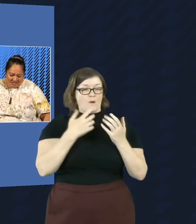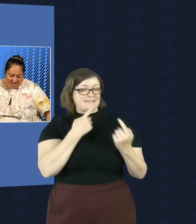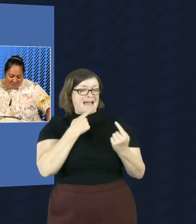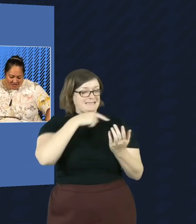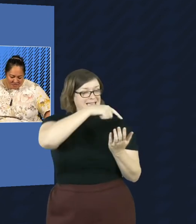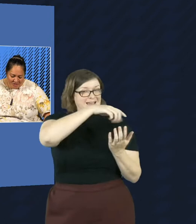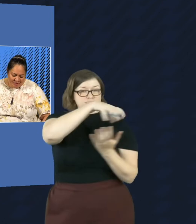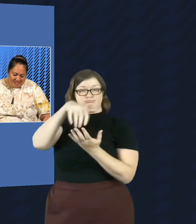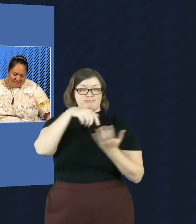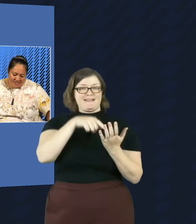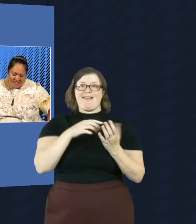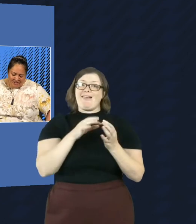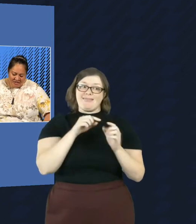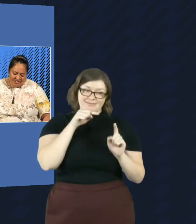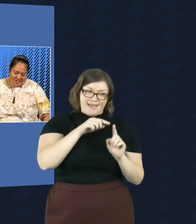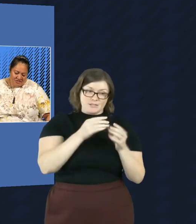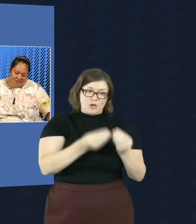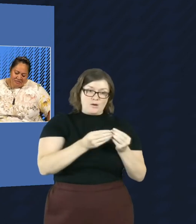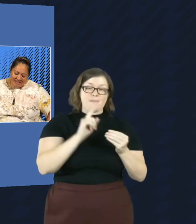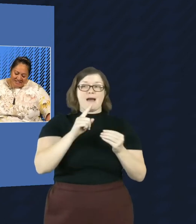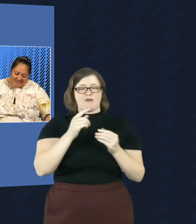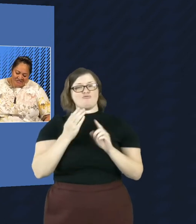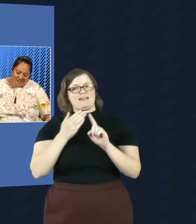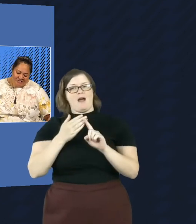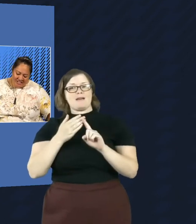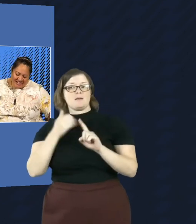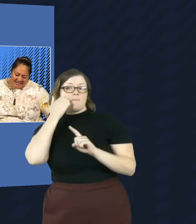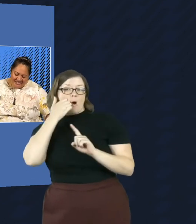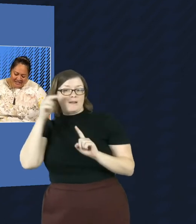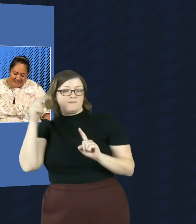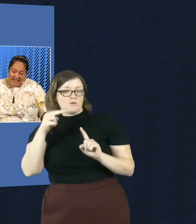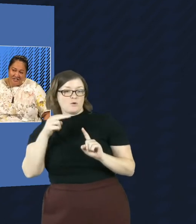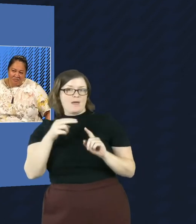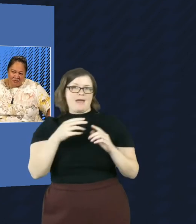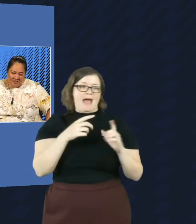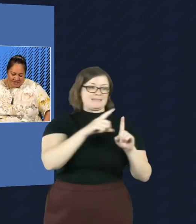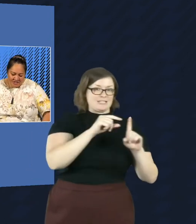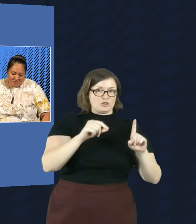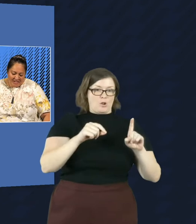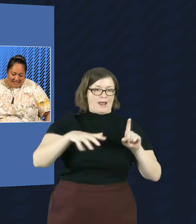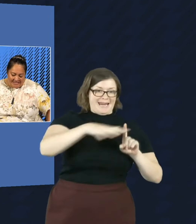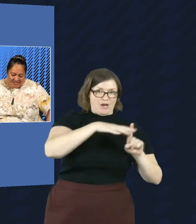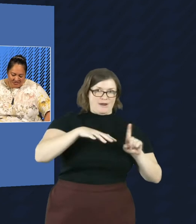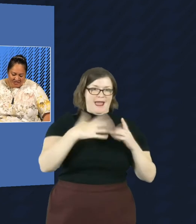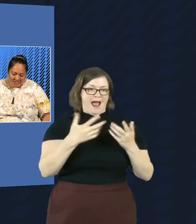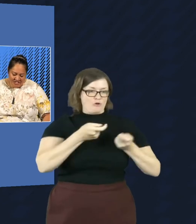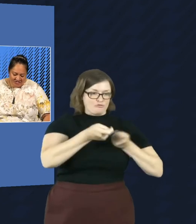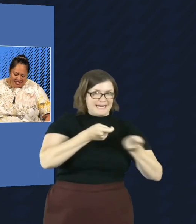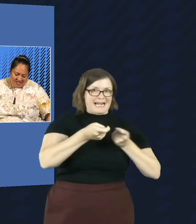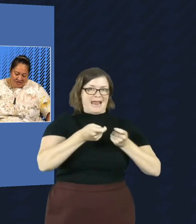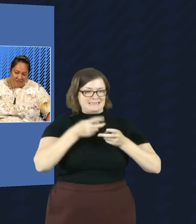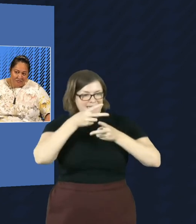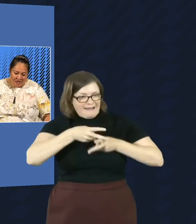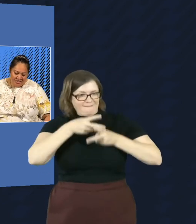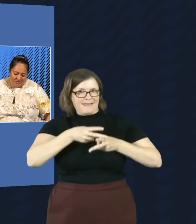from a te ao Māori perspective, the way the digital domain is governed and regulated has important implications for the